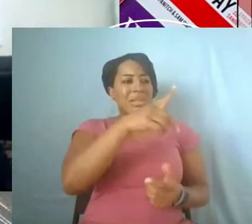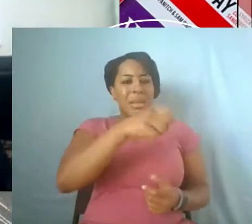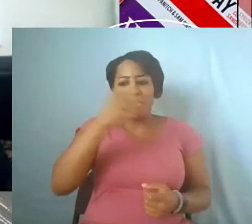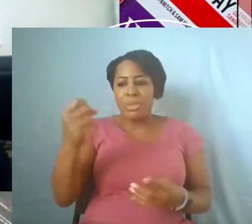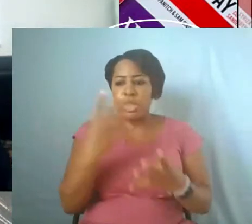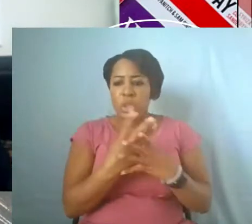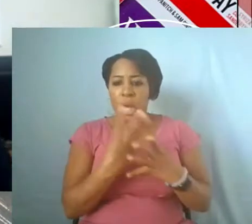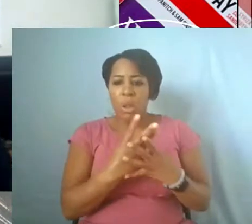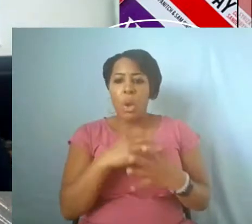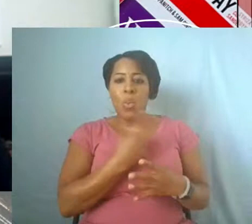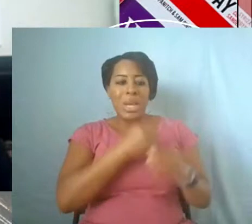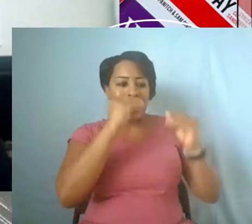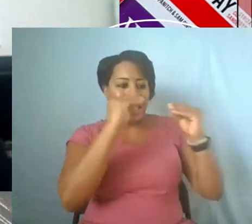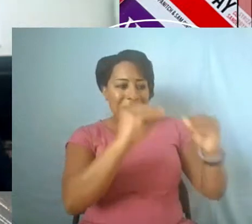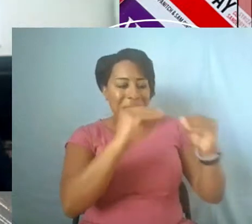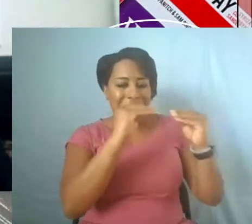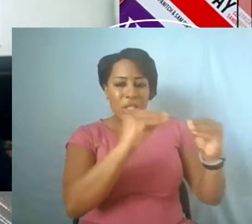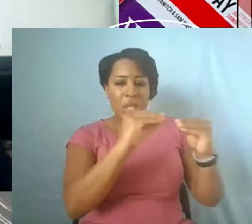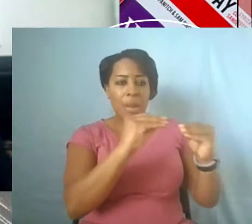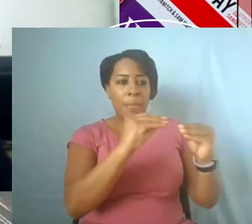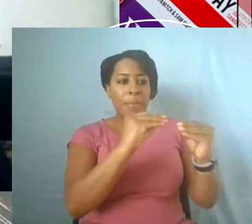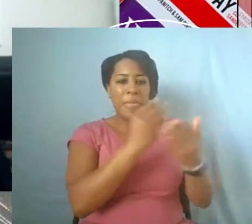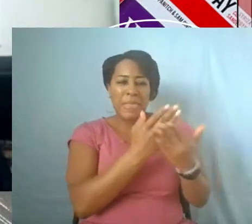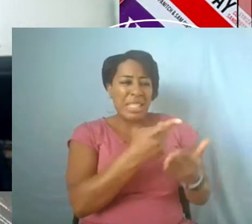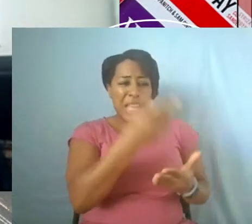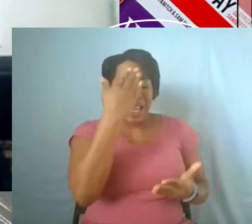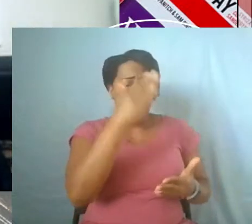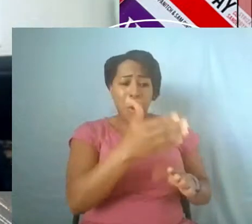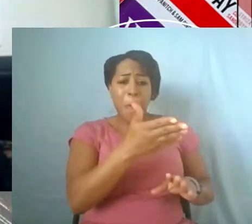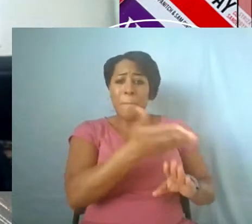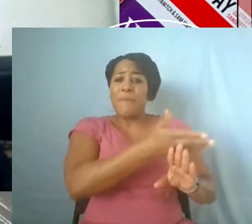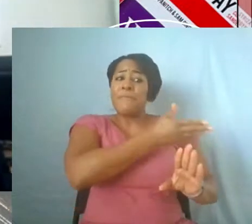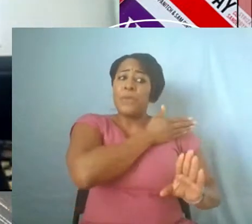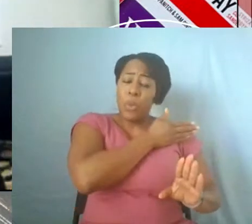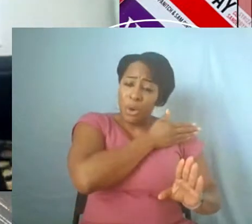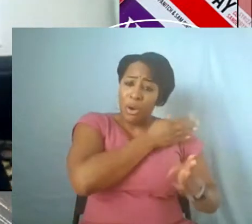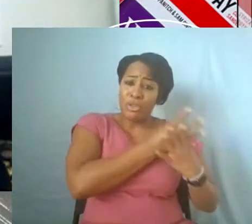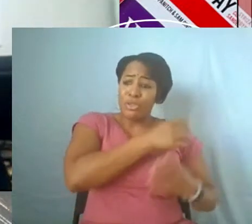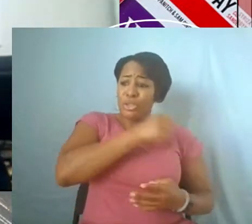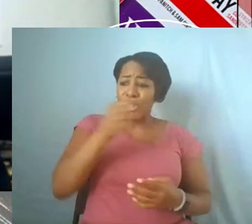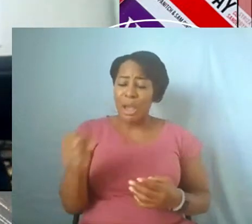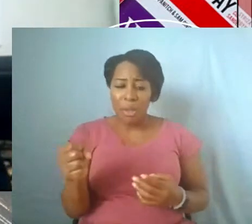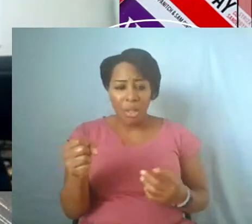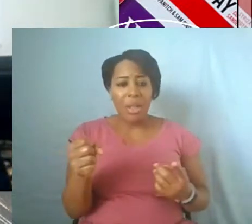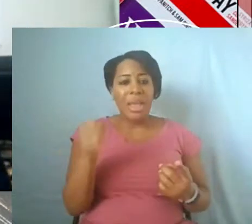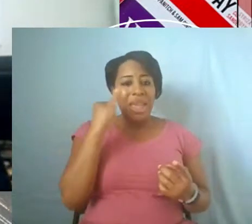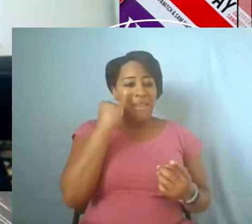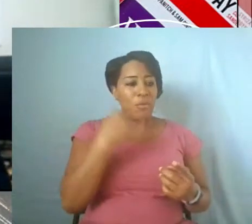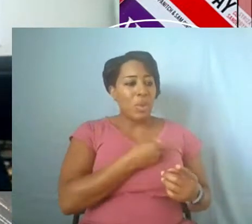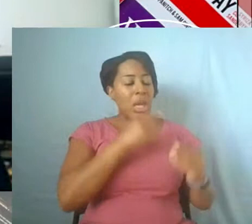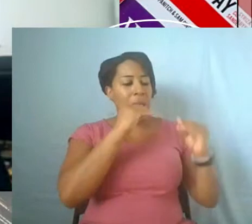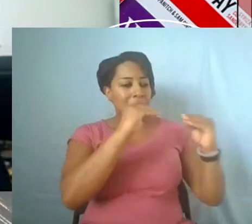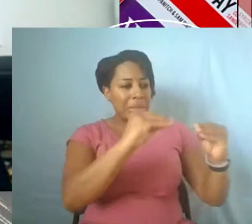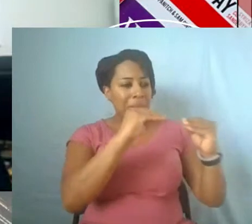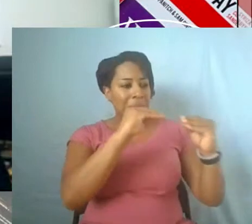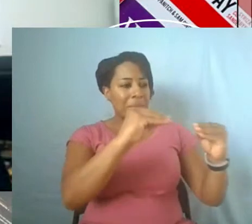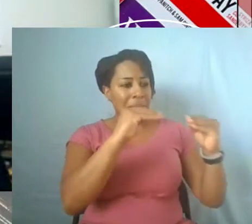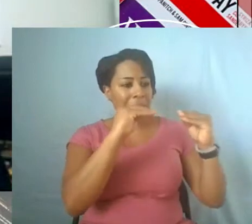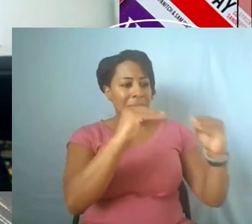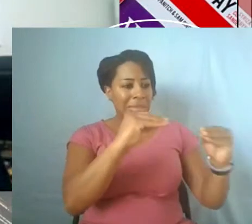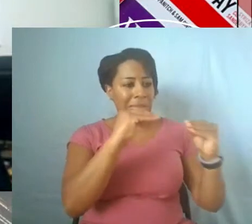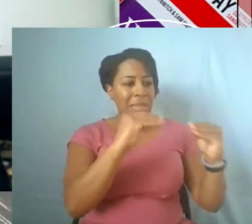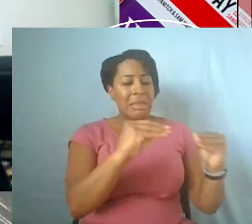they were not known before or what they did not know before, the likelihood of them going back to committing crime is